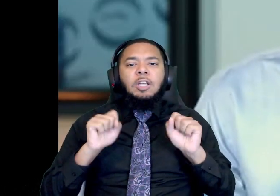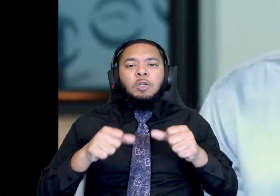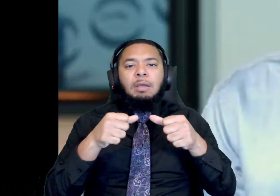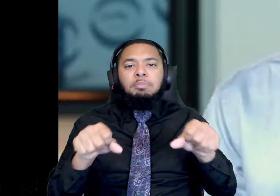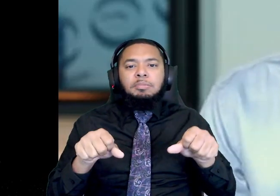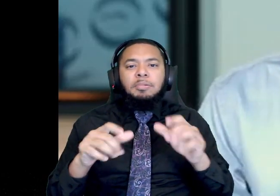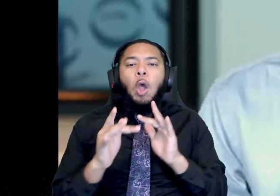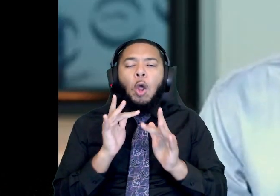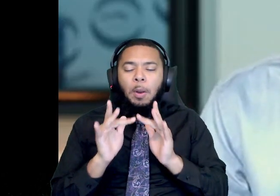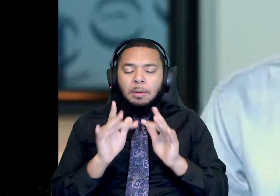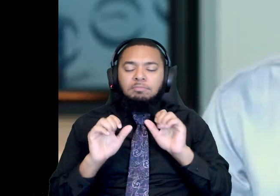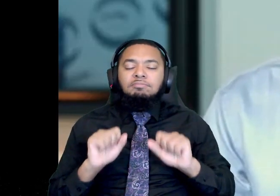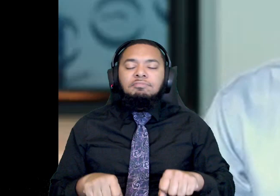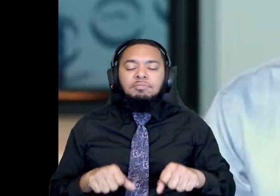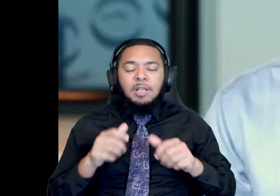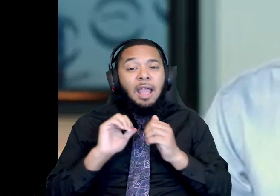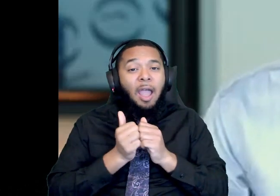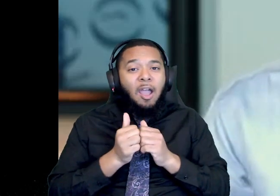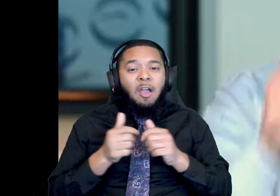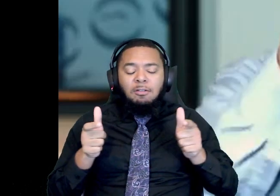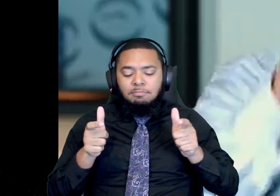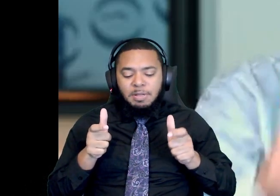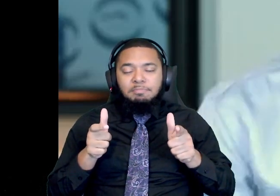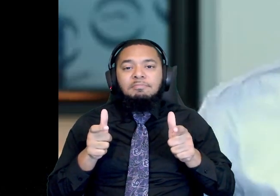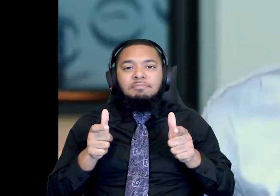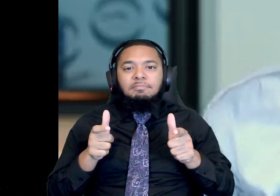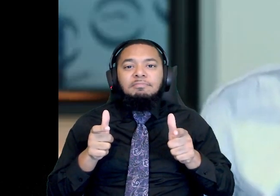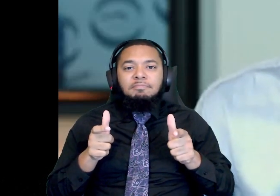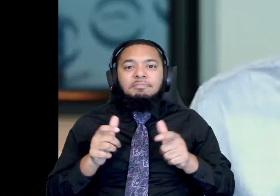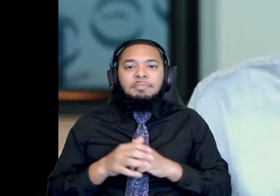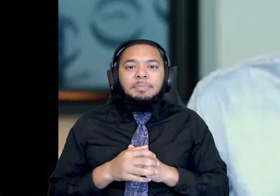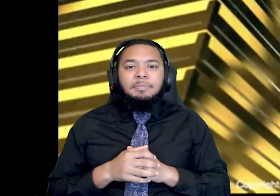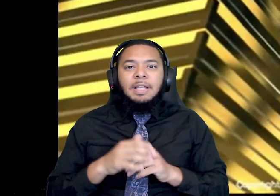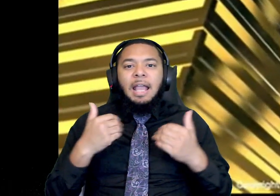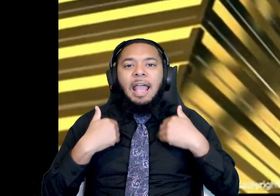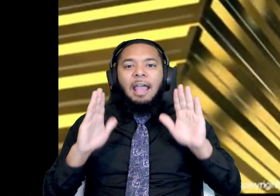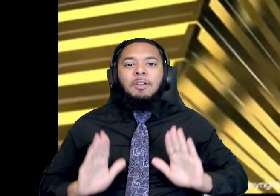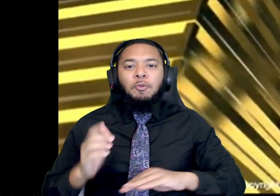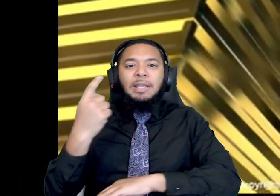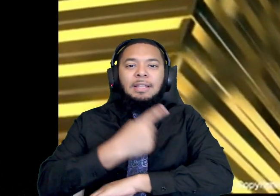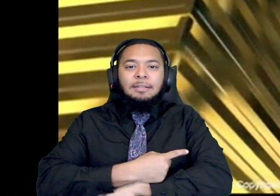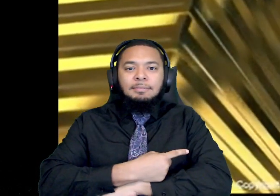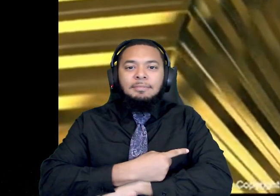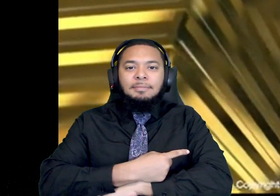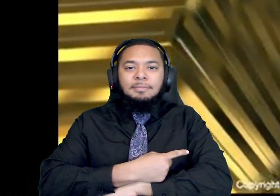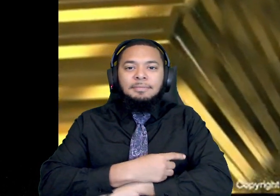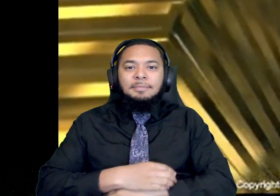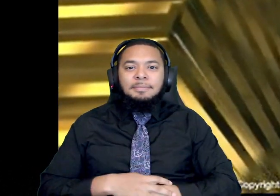electronically through a picture on your phone. Have a great day.